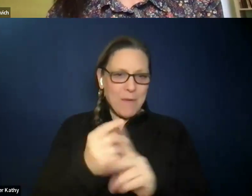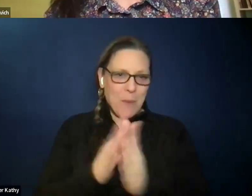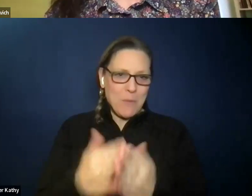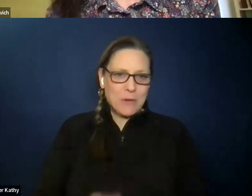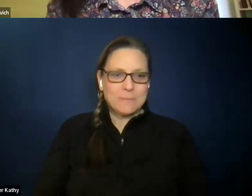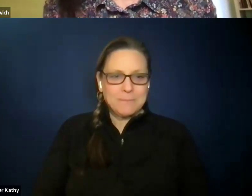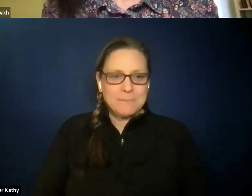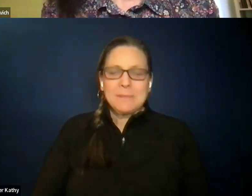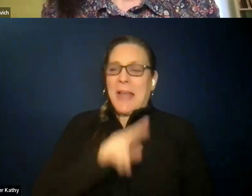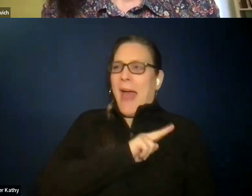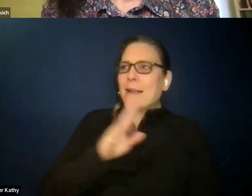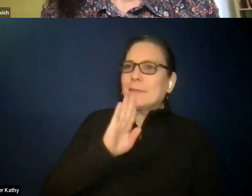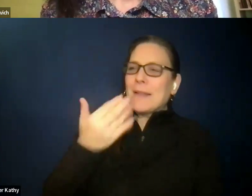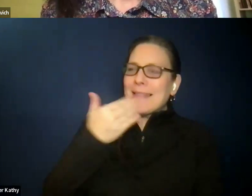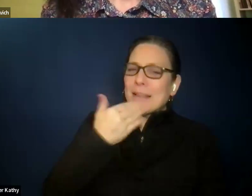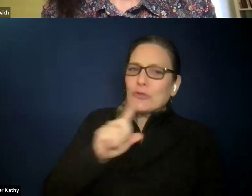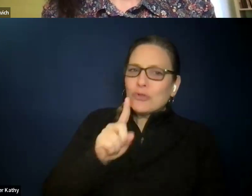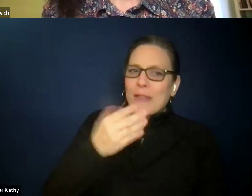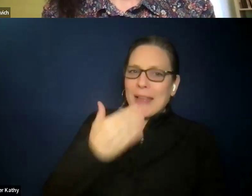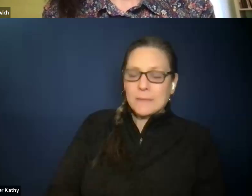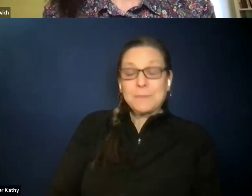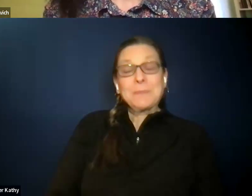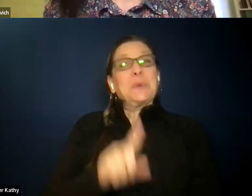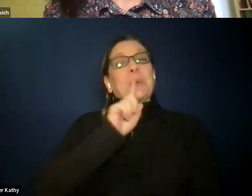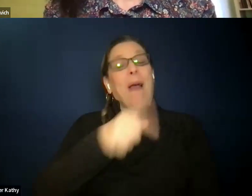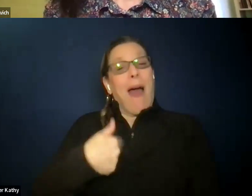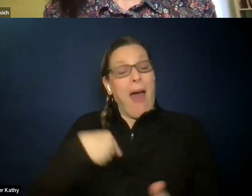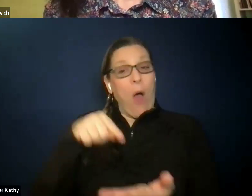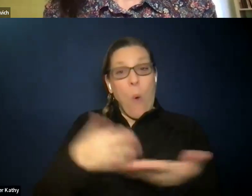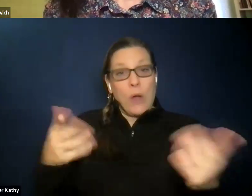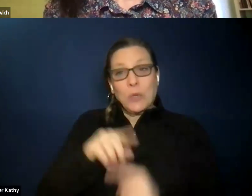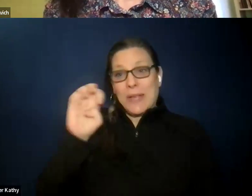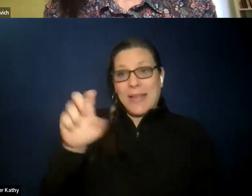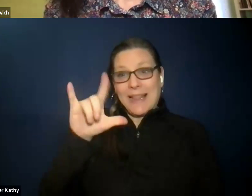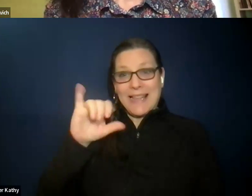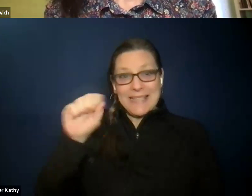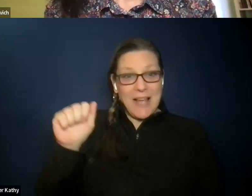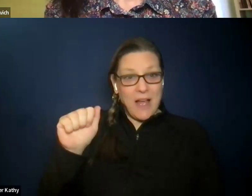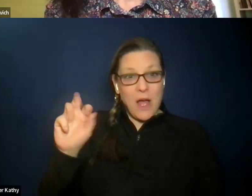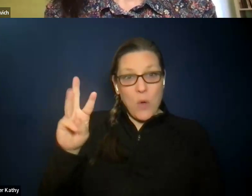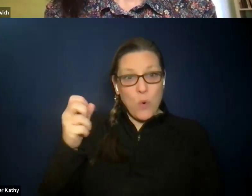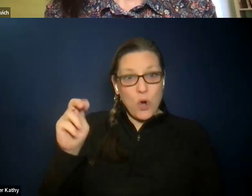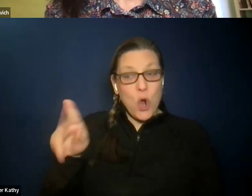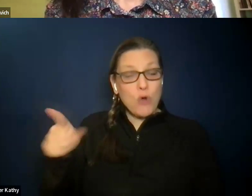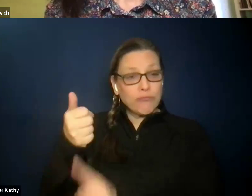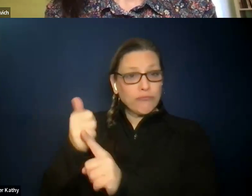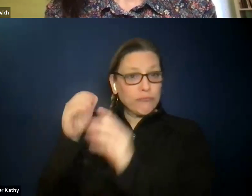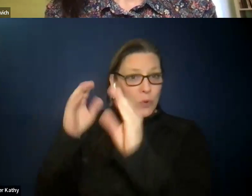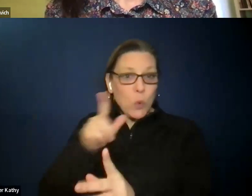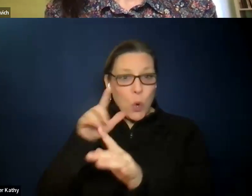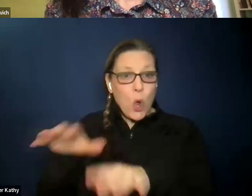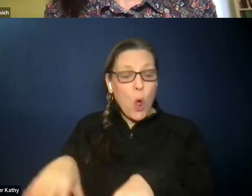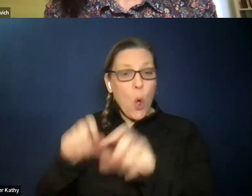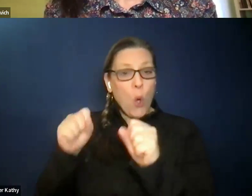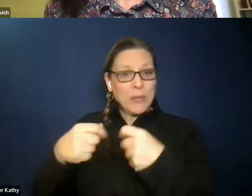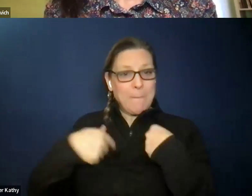Sure, thank you. Well, I owe it all to Eliza Werner. a educator who was hosting me